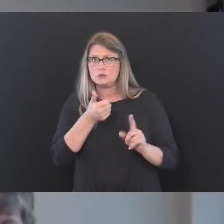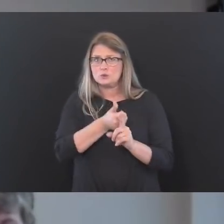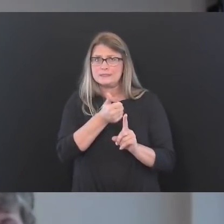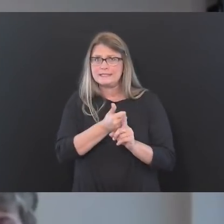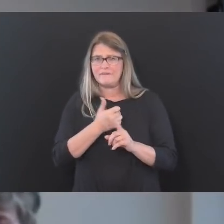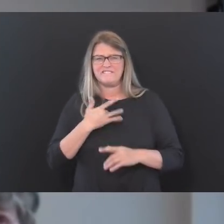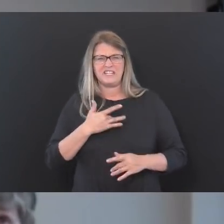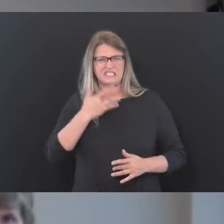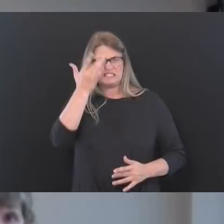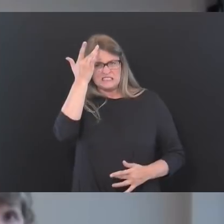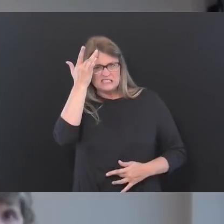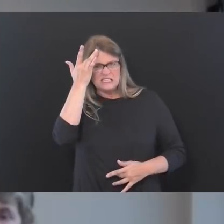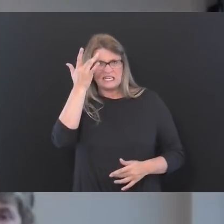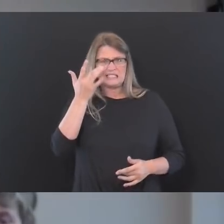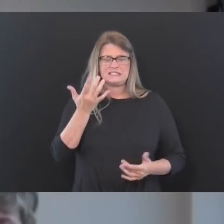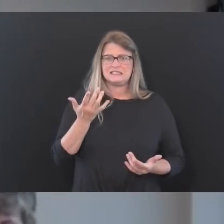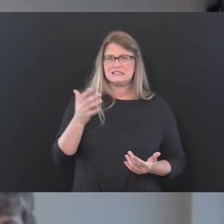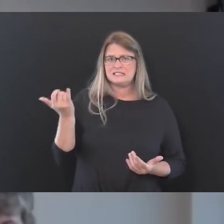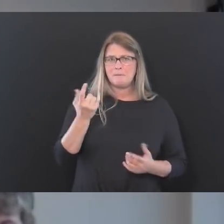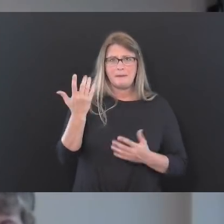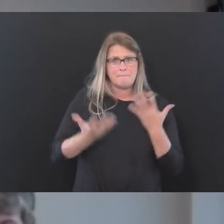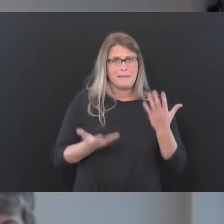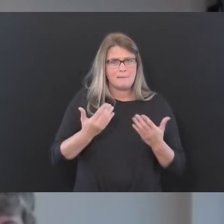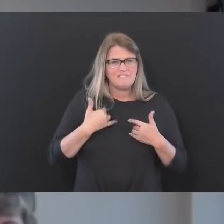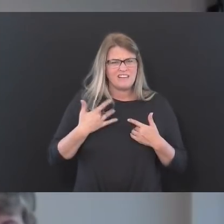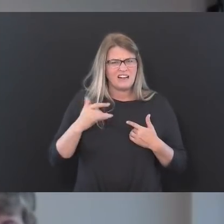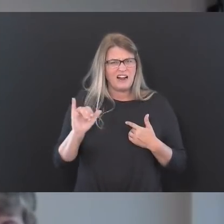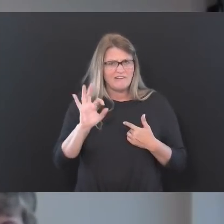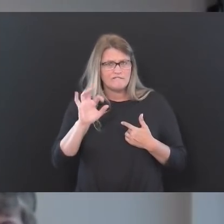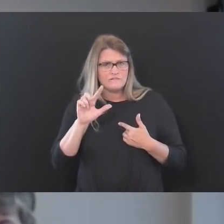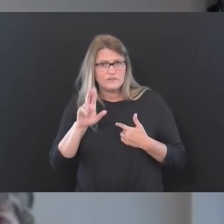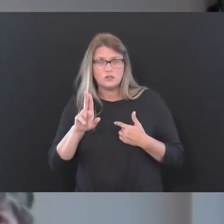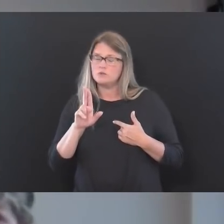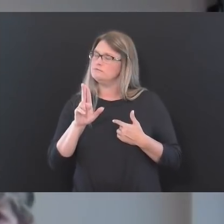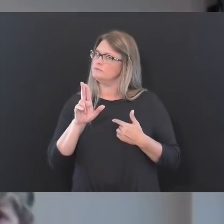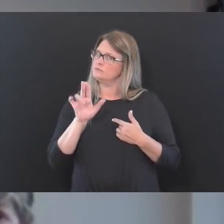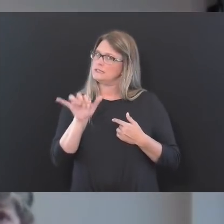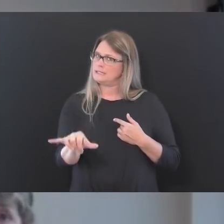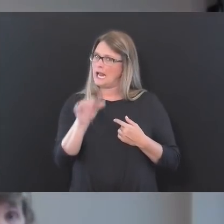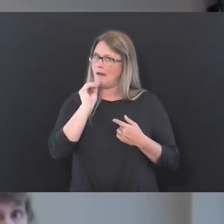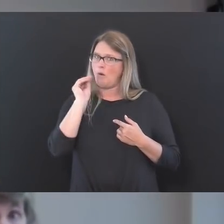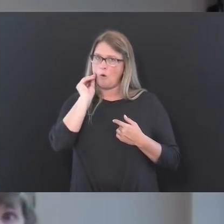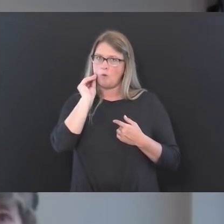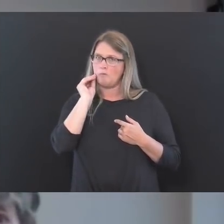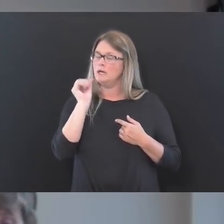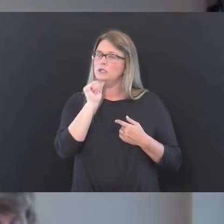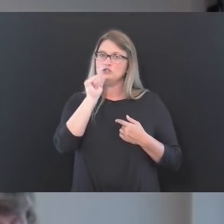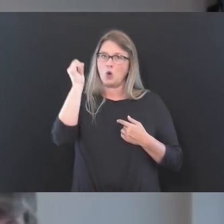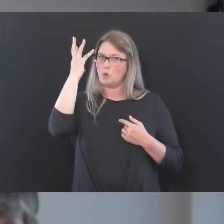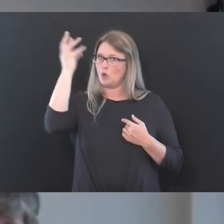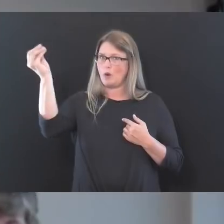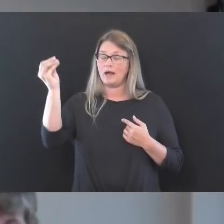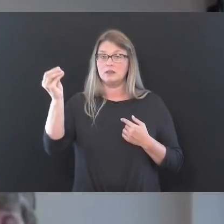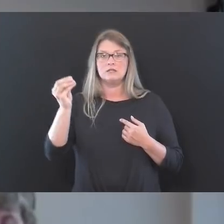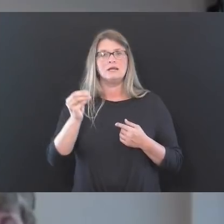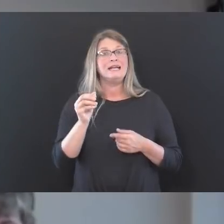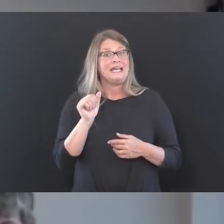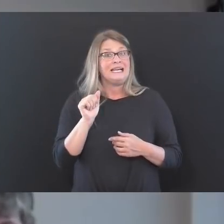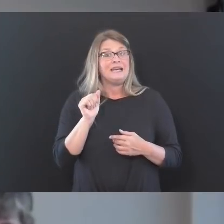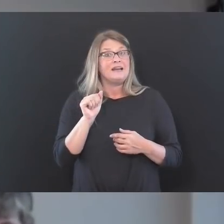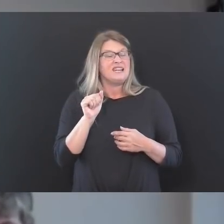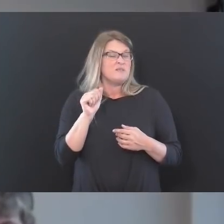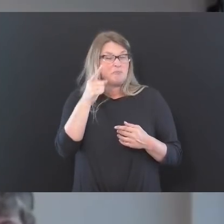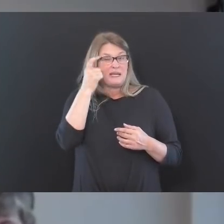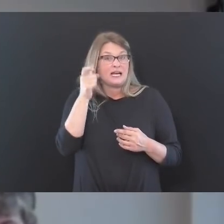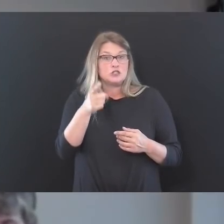illness, please do stay home. Do not go out. People who have symptoms do not always need to be tested, but you